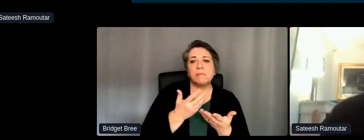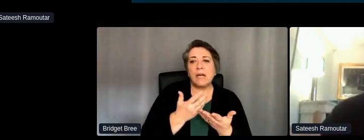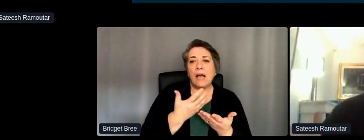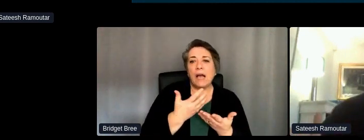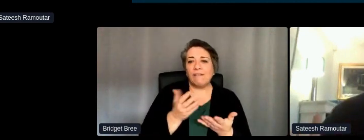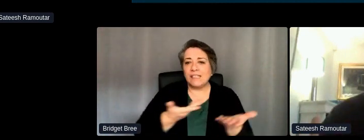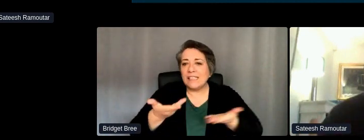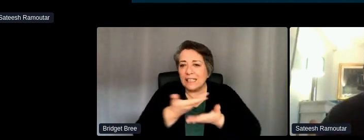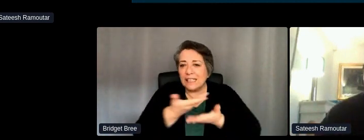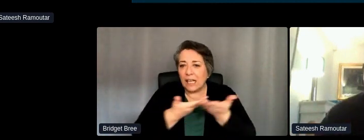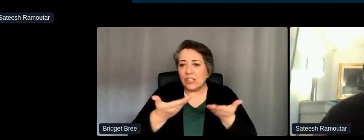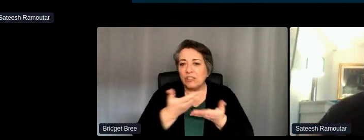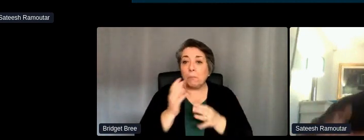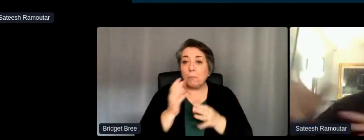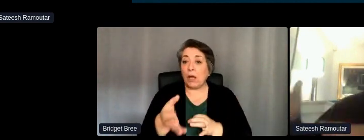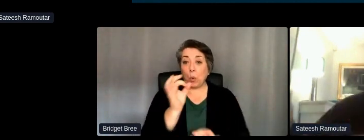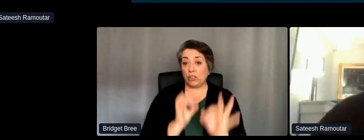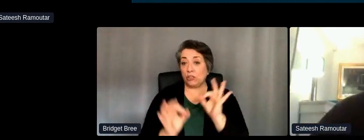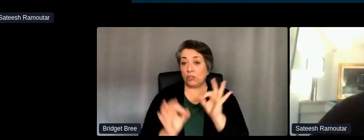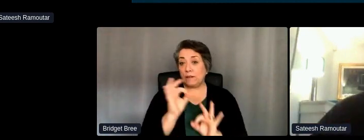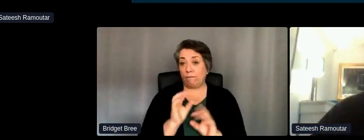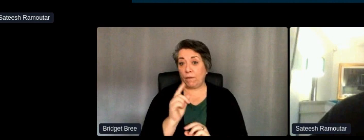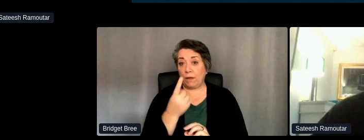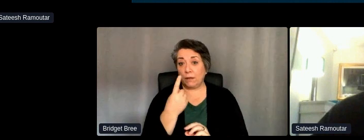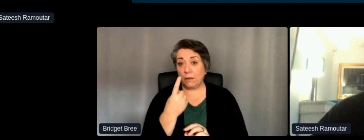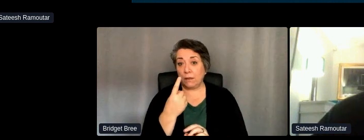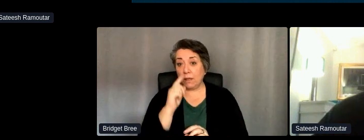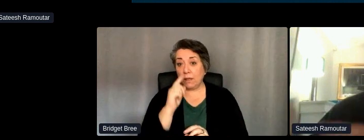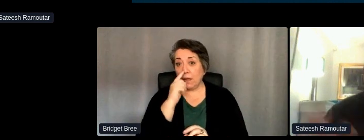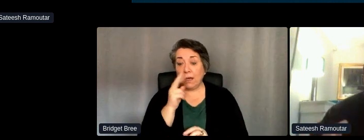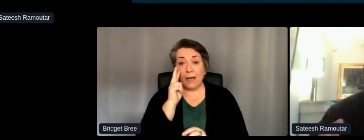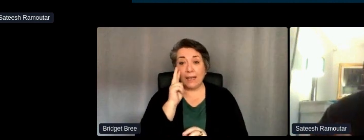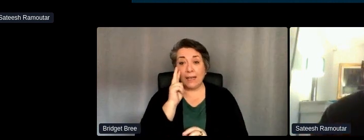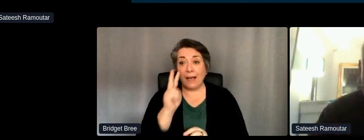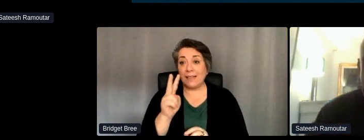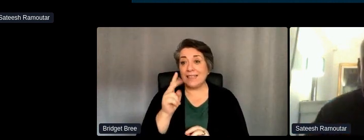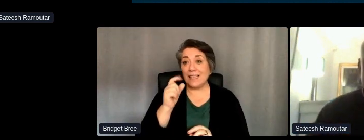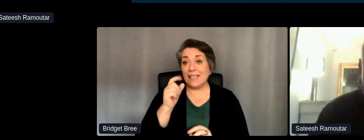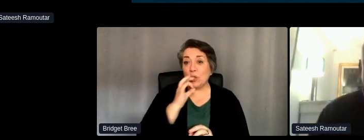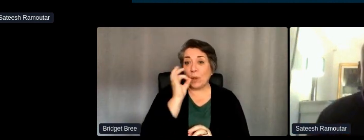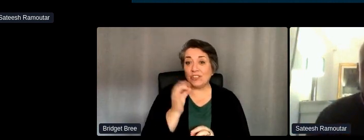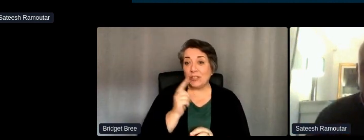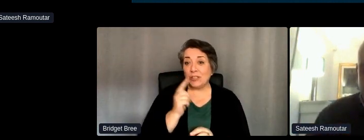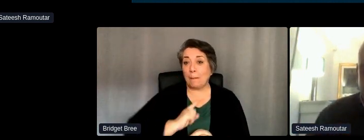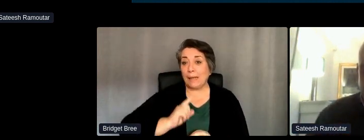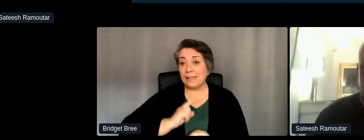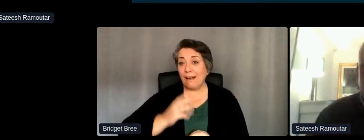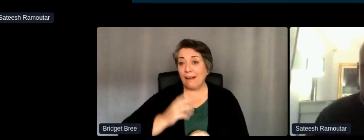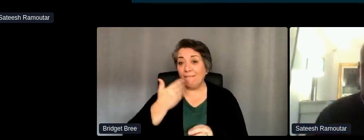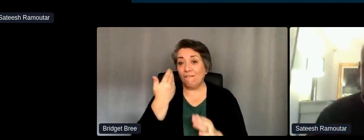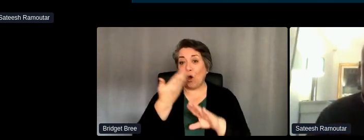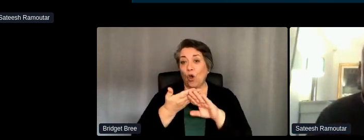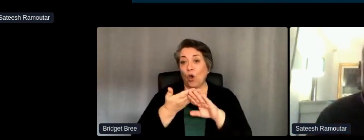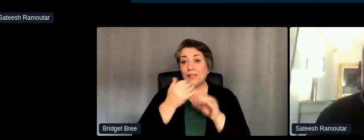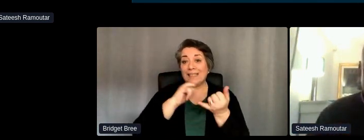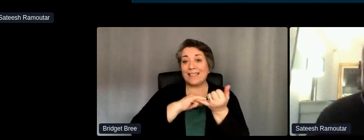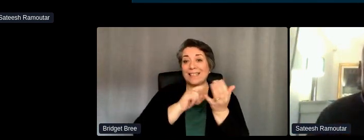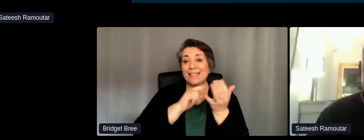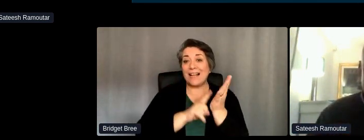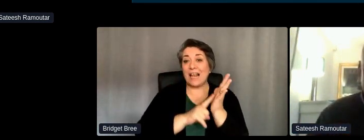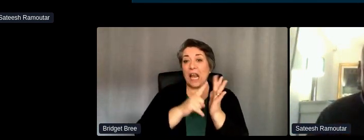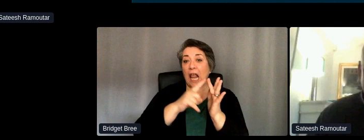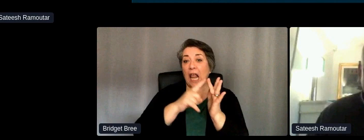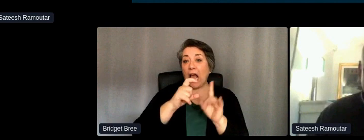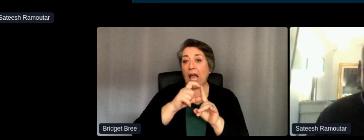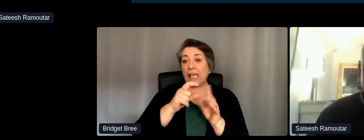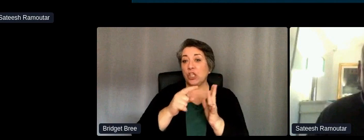firstly, any questions? I can't actually see the Slido myself. So probably, Richard, can you see the